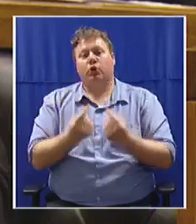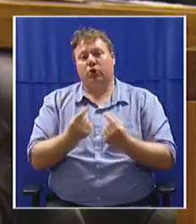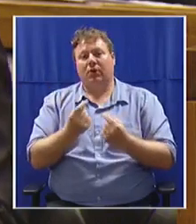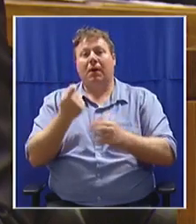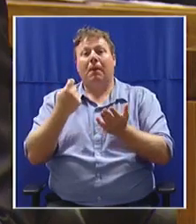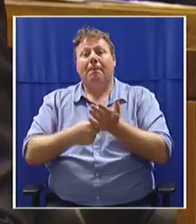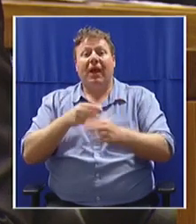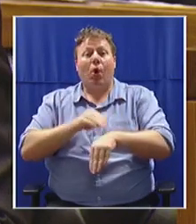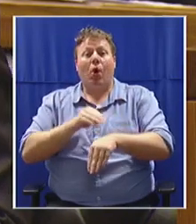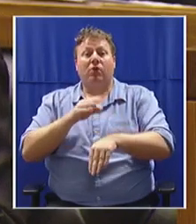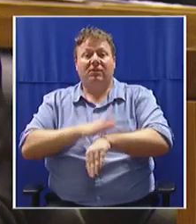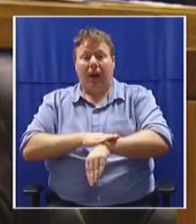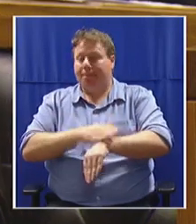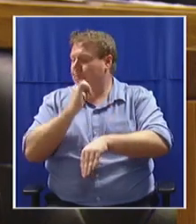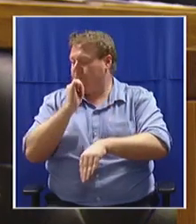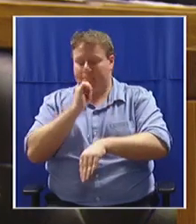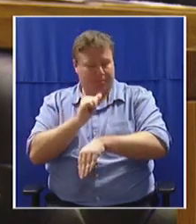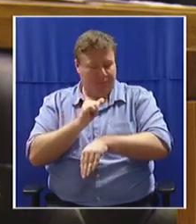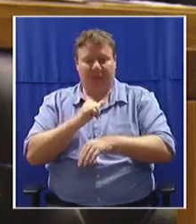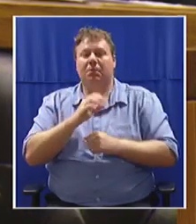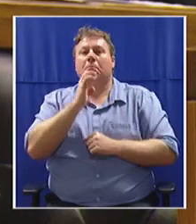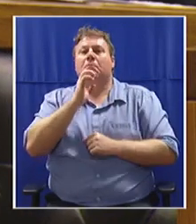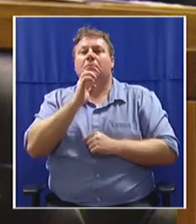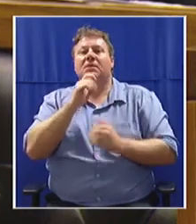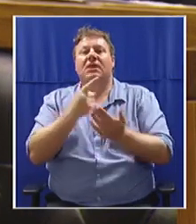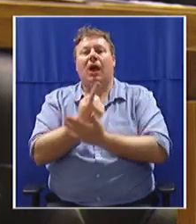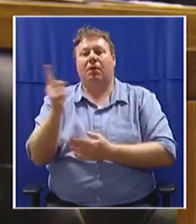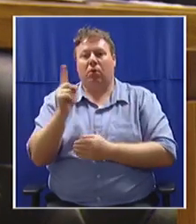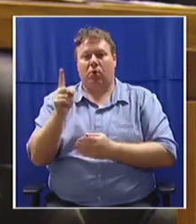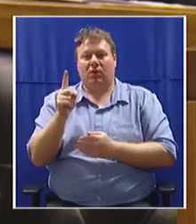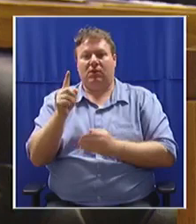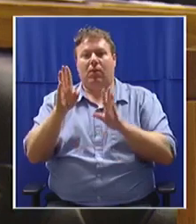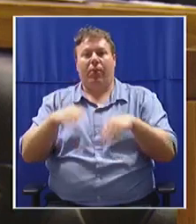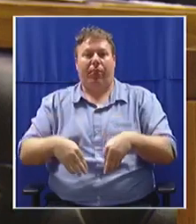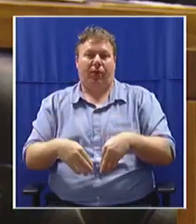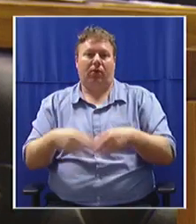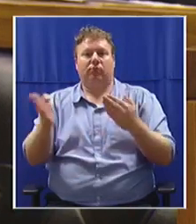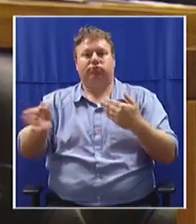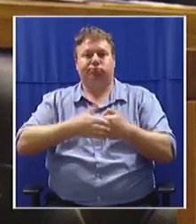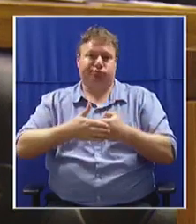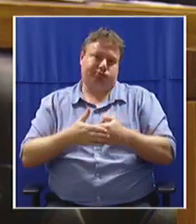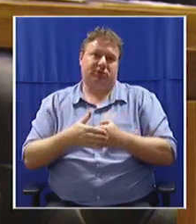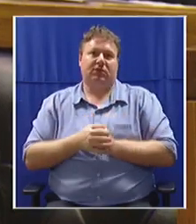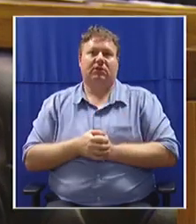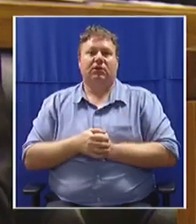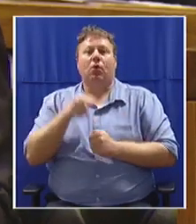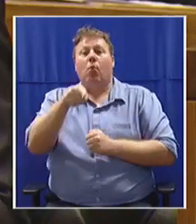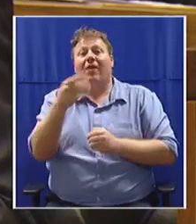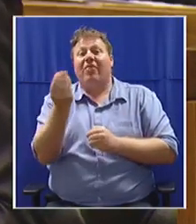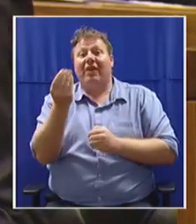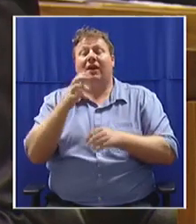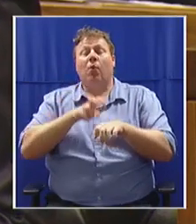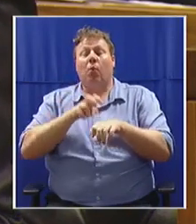them, they die. This is one element that we're going to attend,